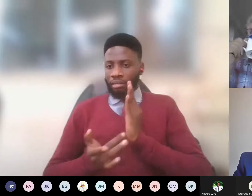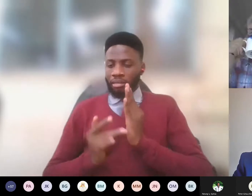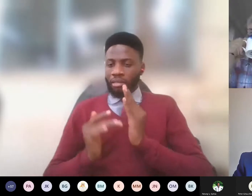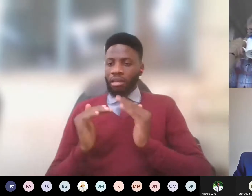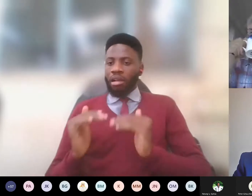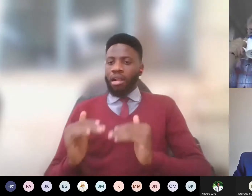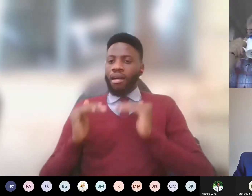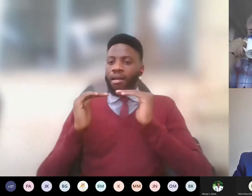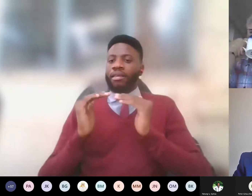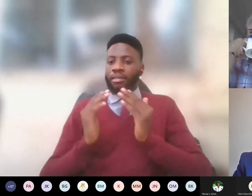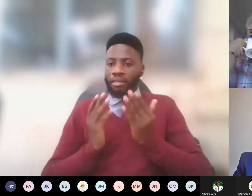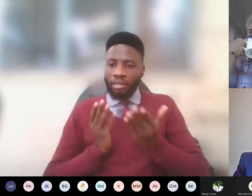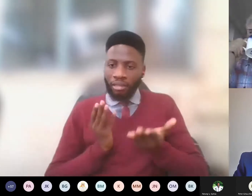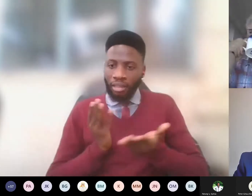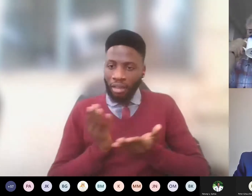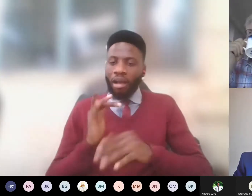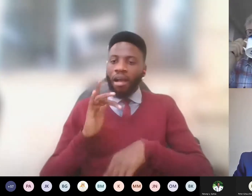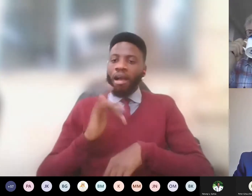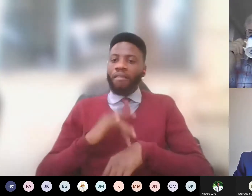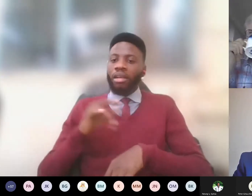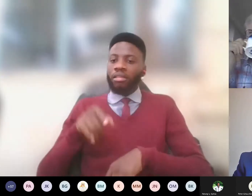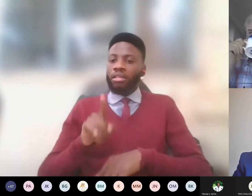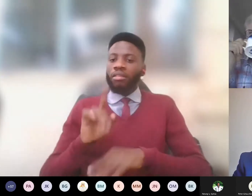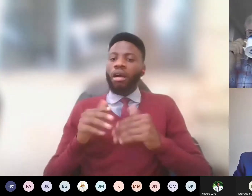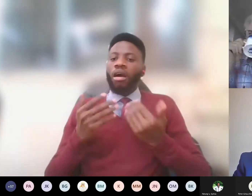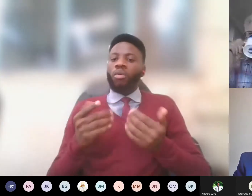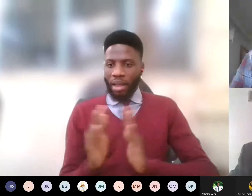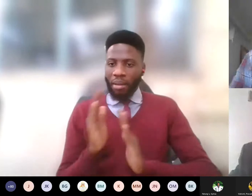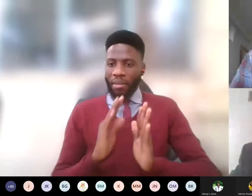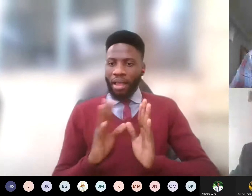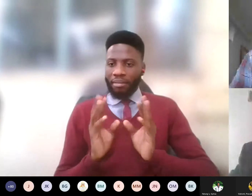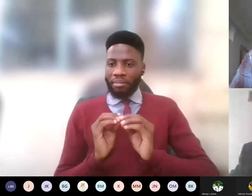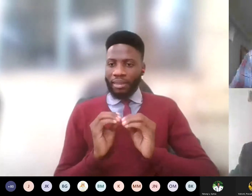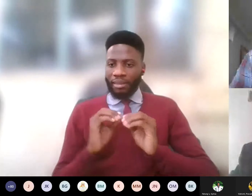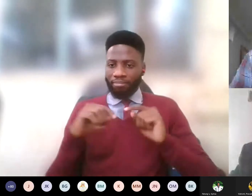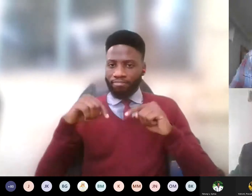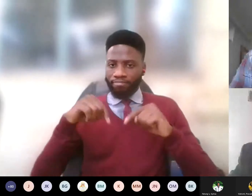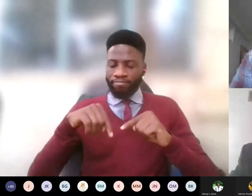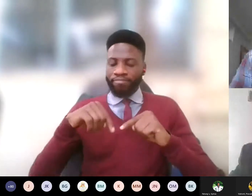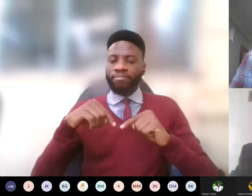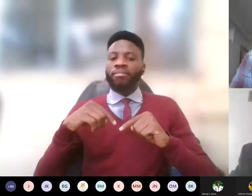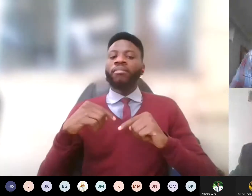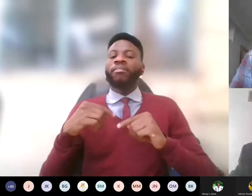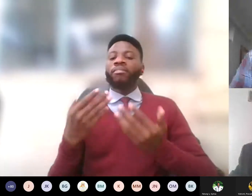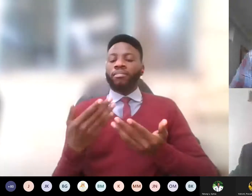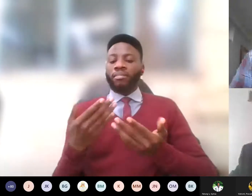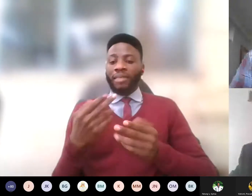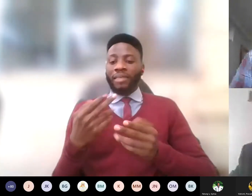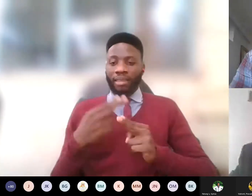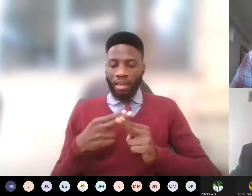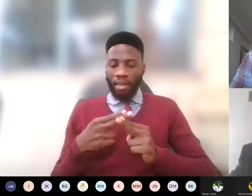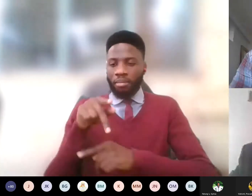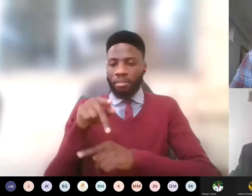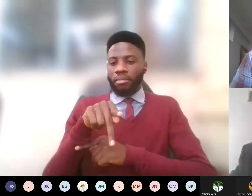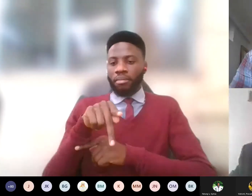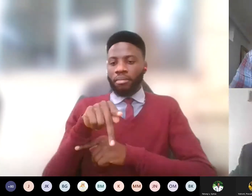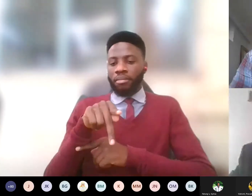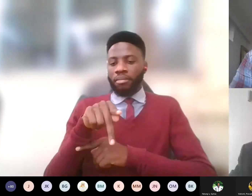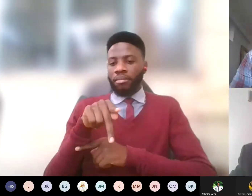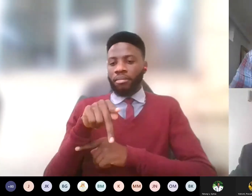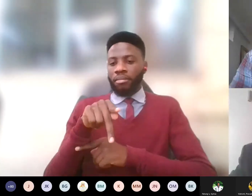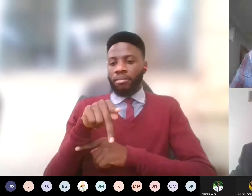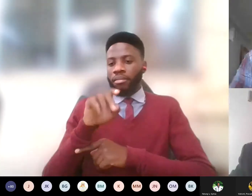of working. Initially, people used to drop CVs. These days, companies are